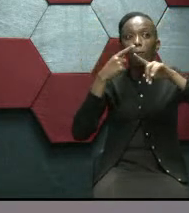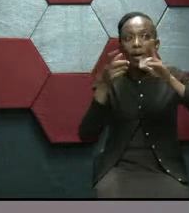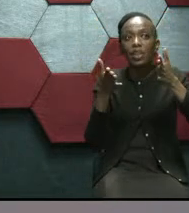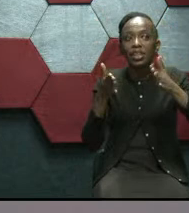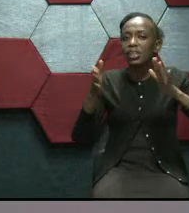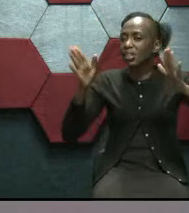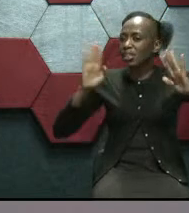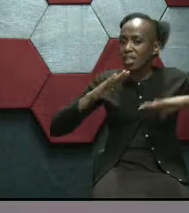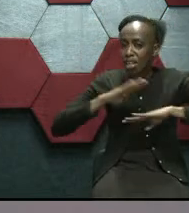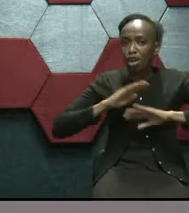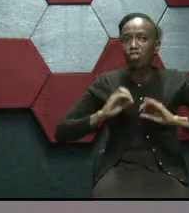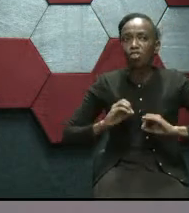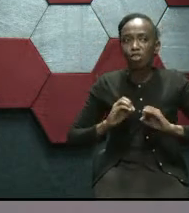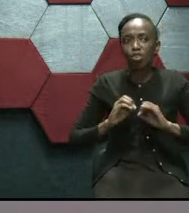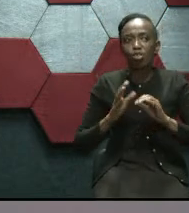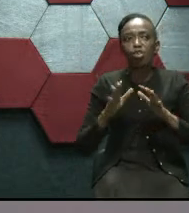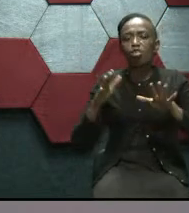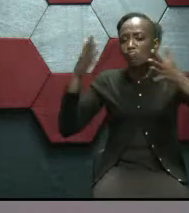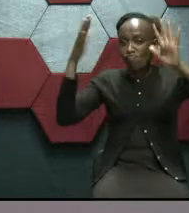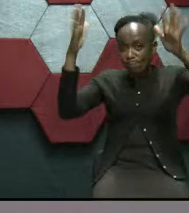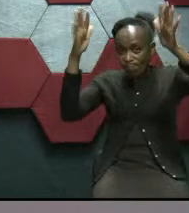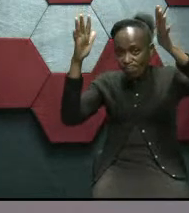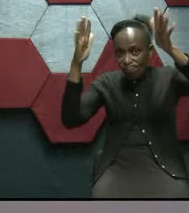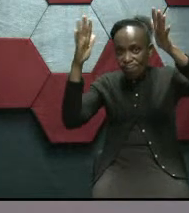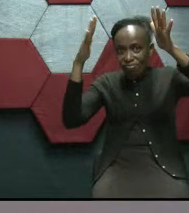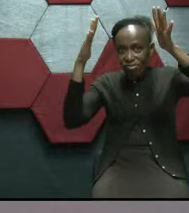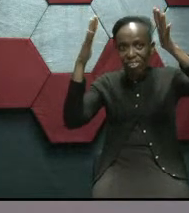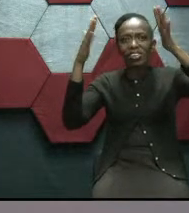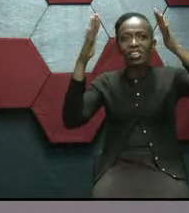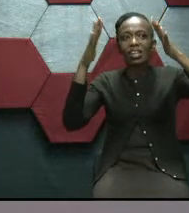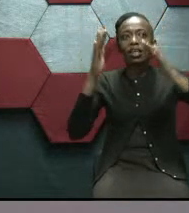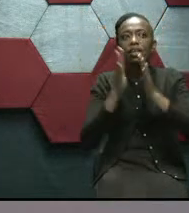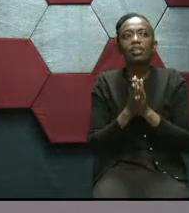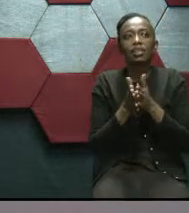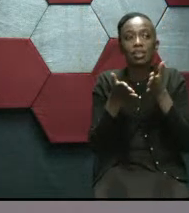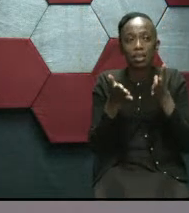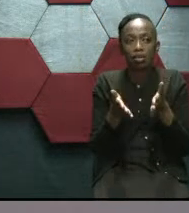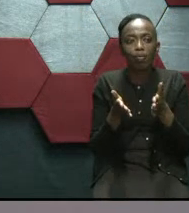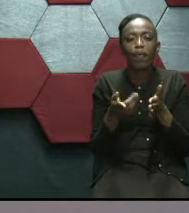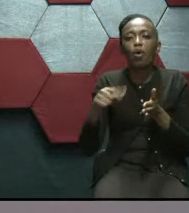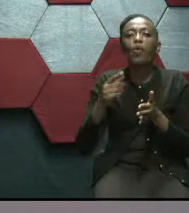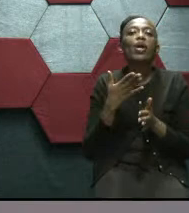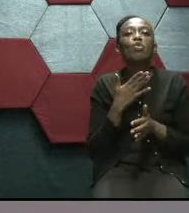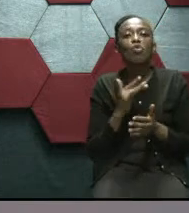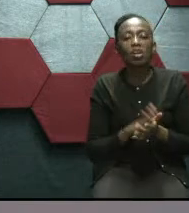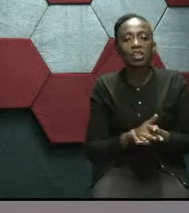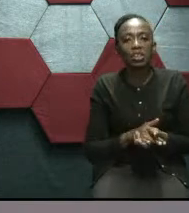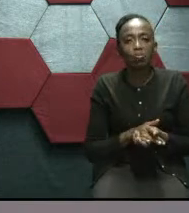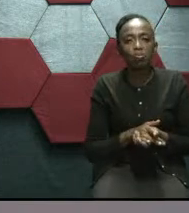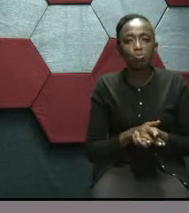not enough. Like, we need them high in the air. Right, so we want to